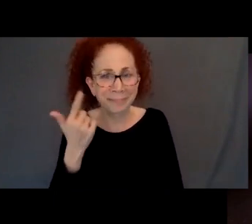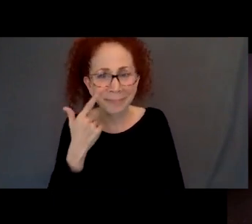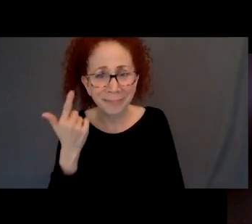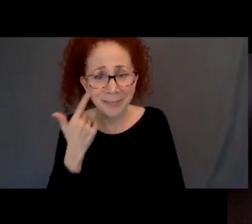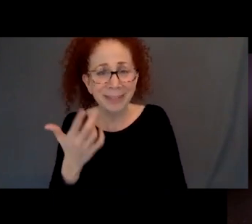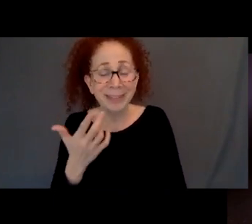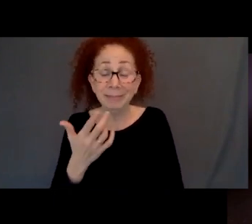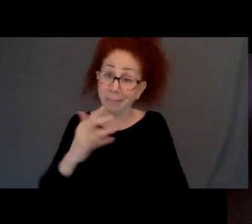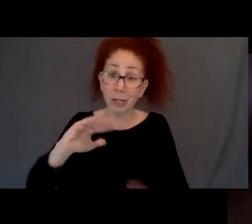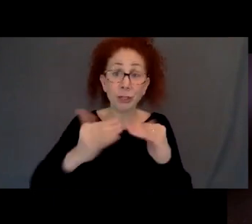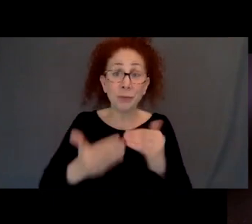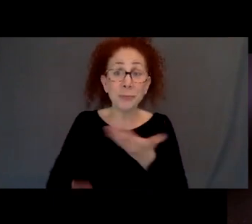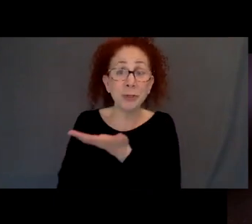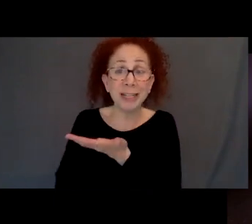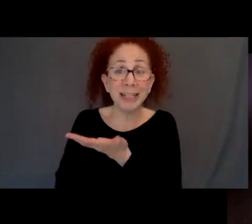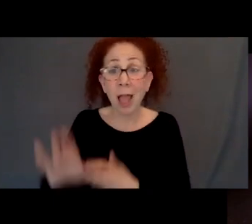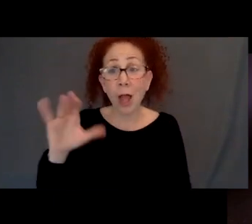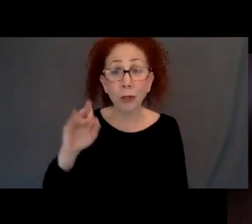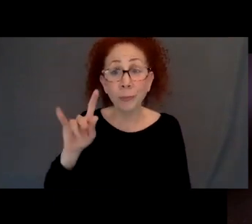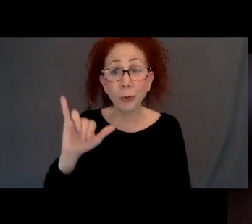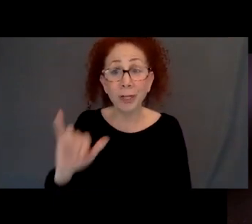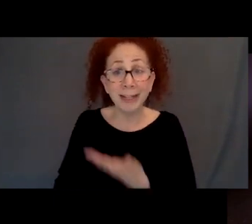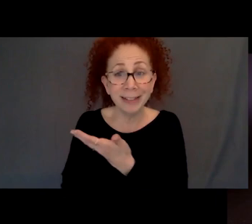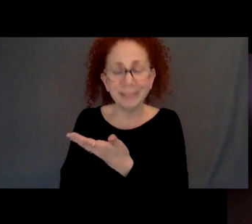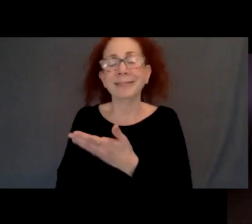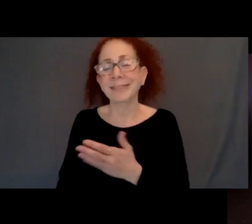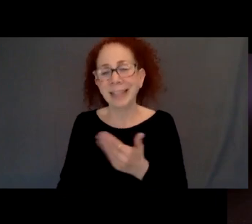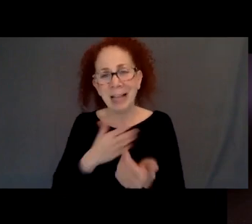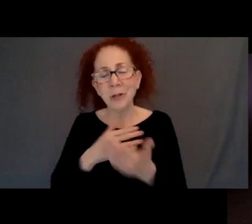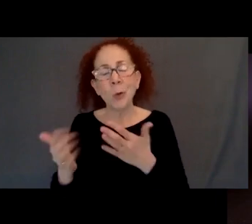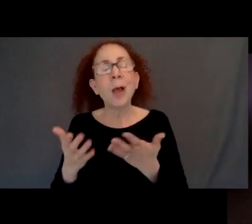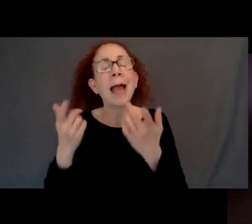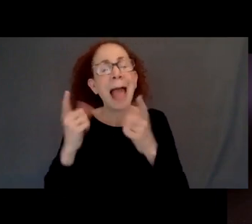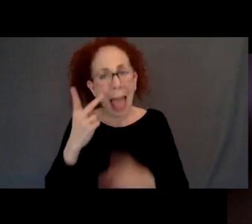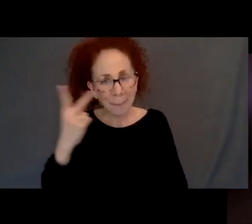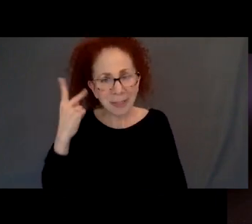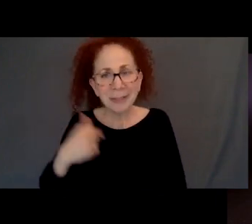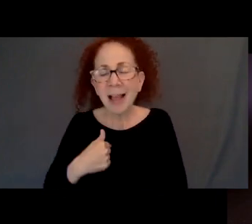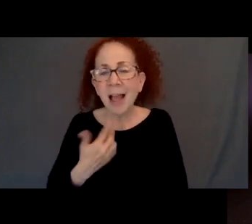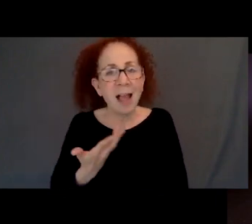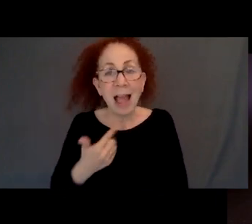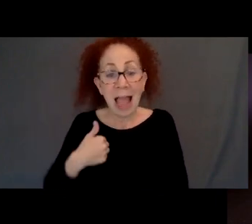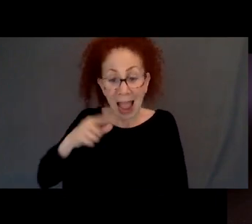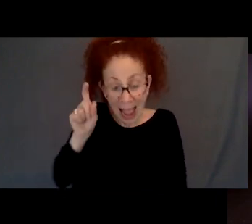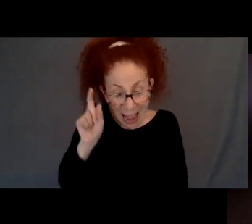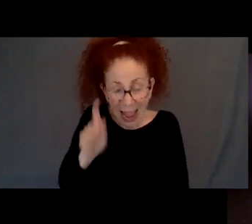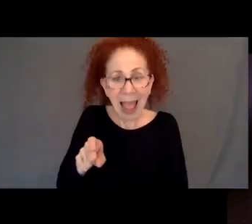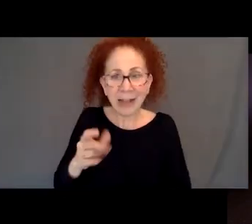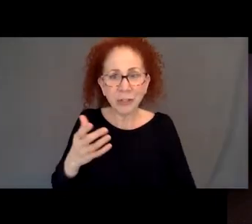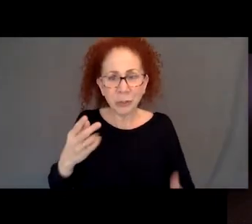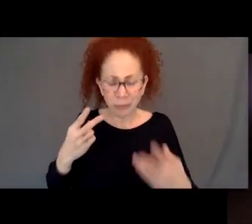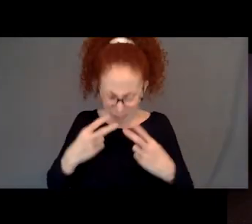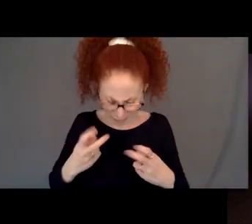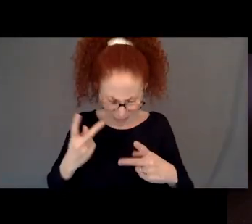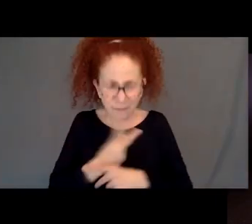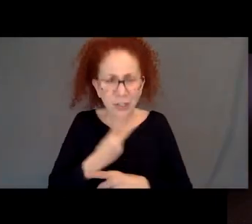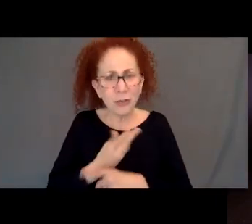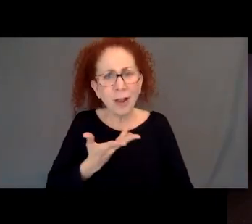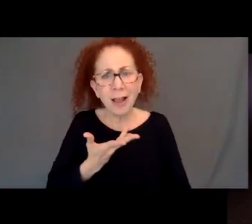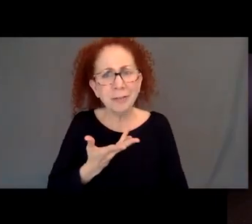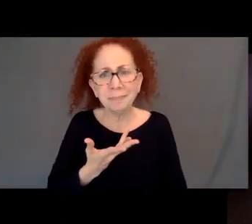I want to talk about community. So, you know, there were moments where I had to really figure out, like,